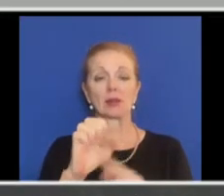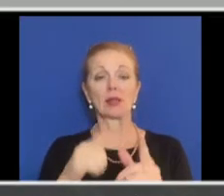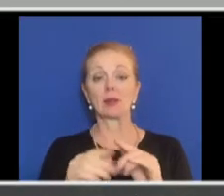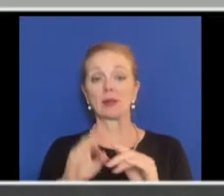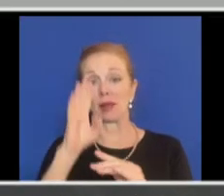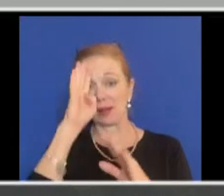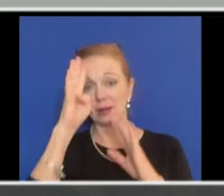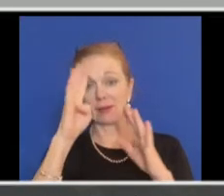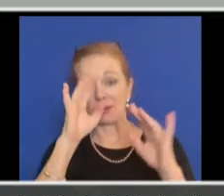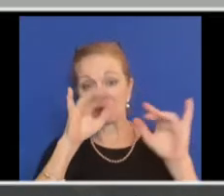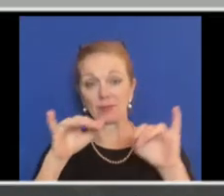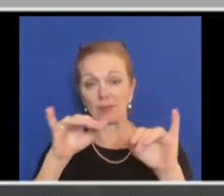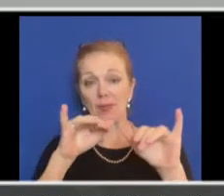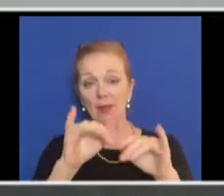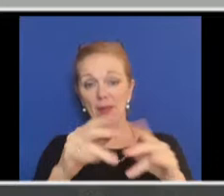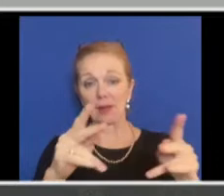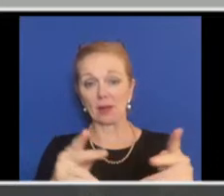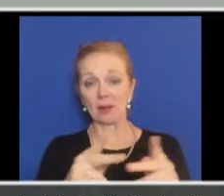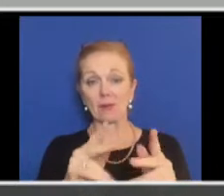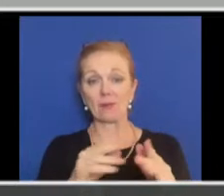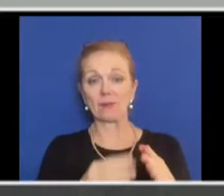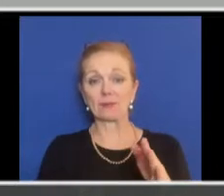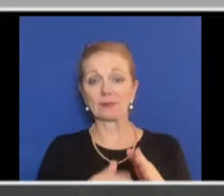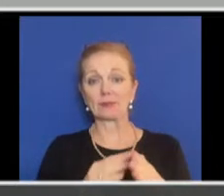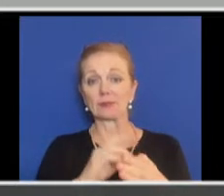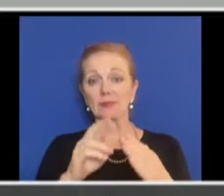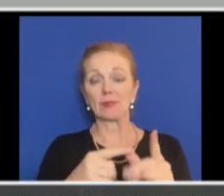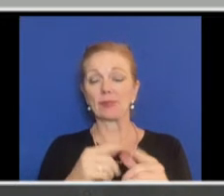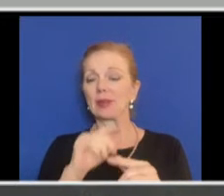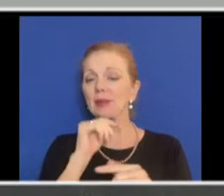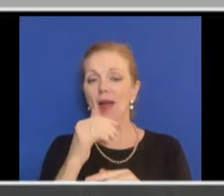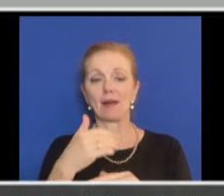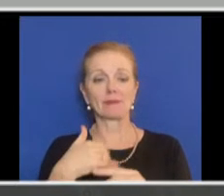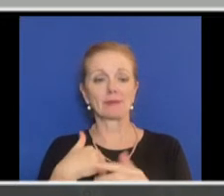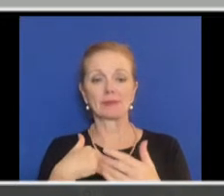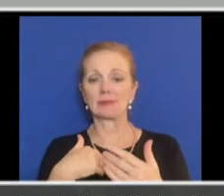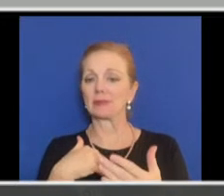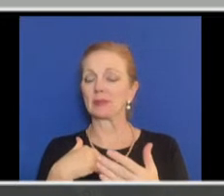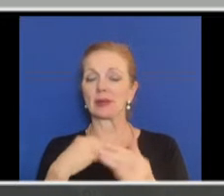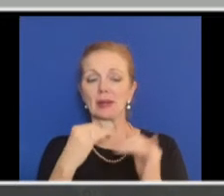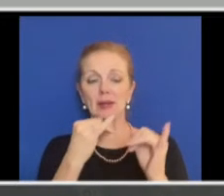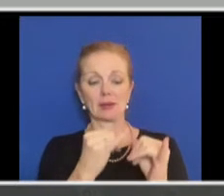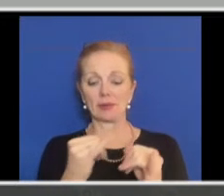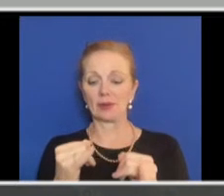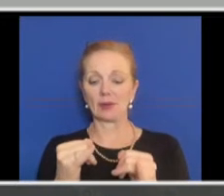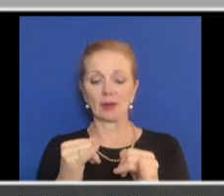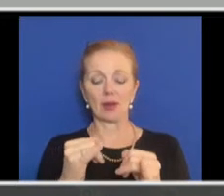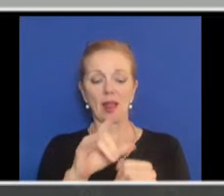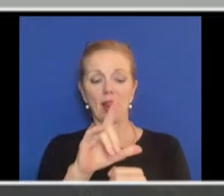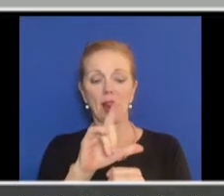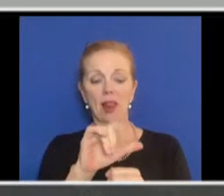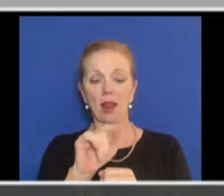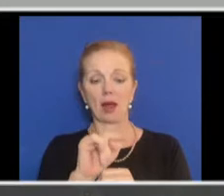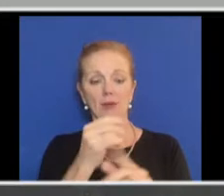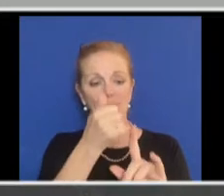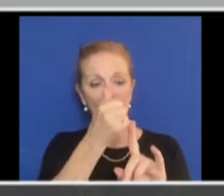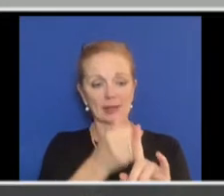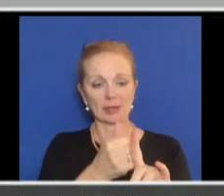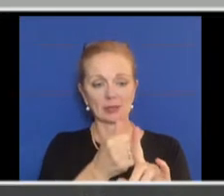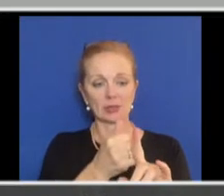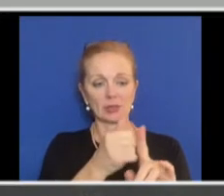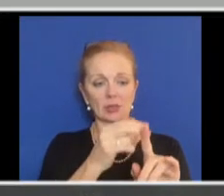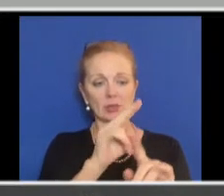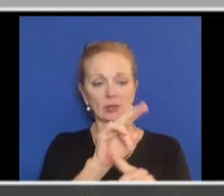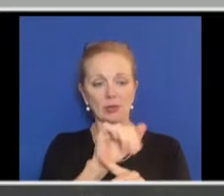that facilitate the outcome of these units essentially not having individual lots for each unit and fronting public